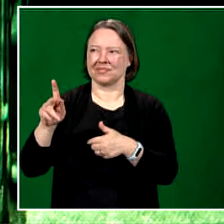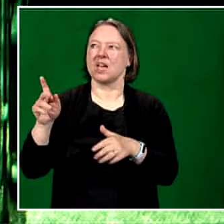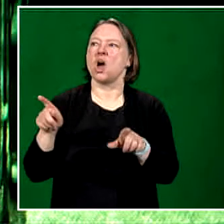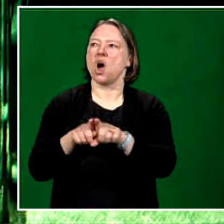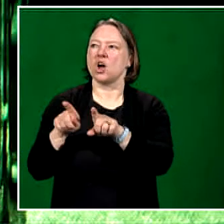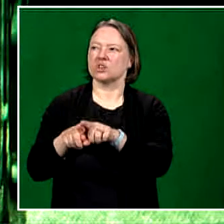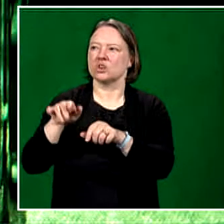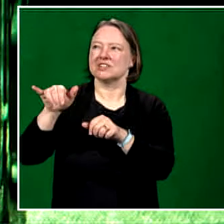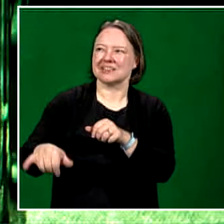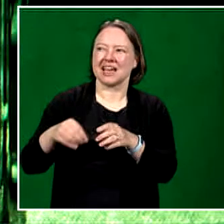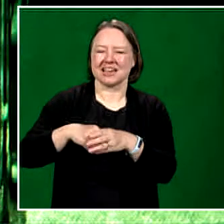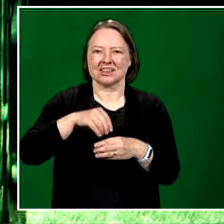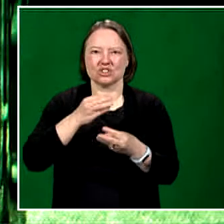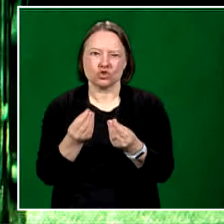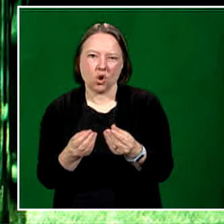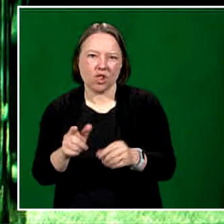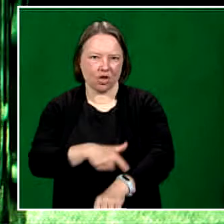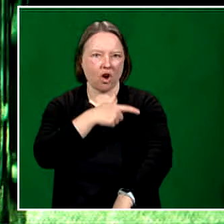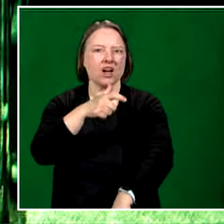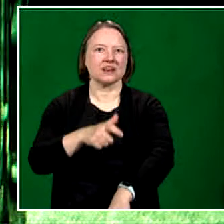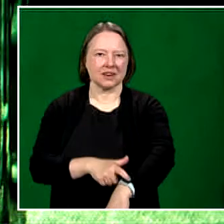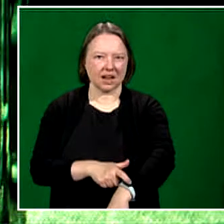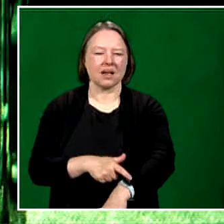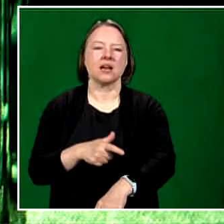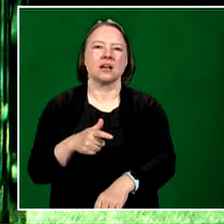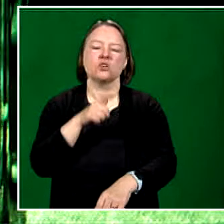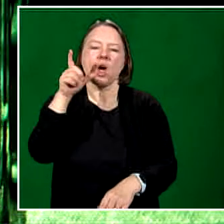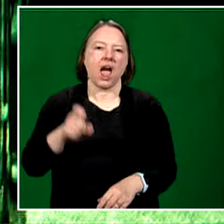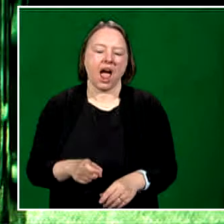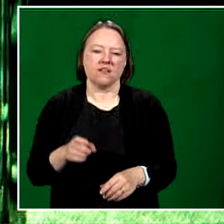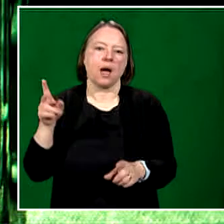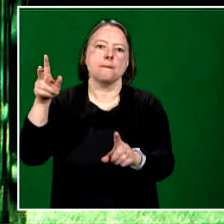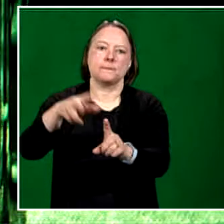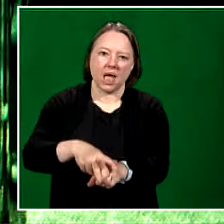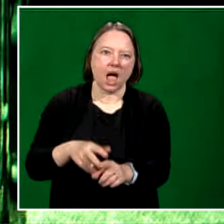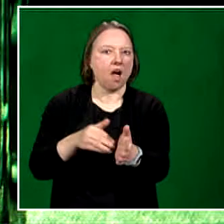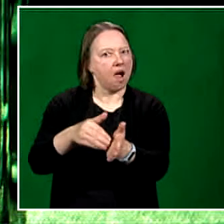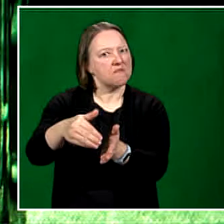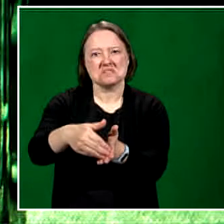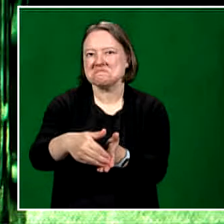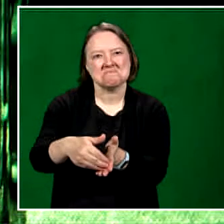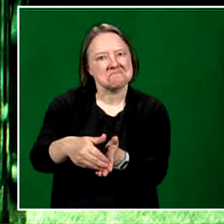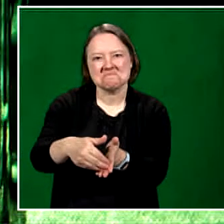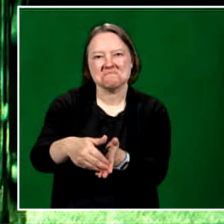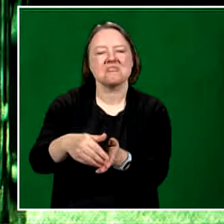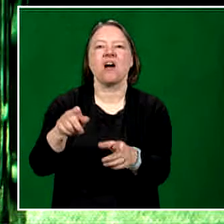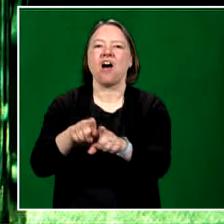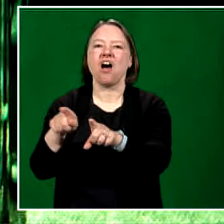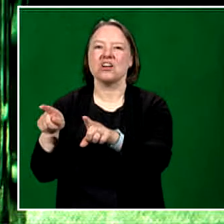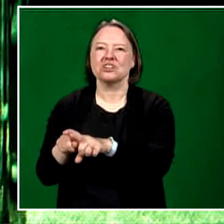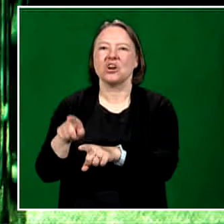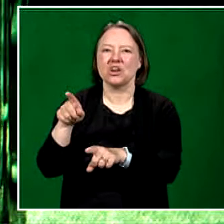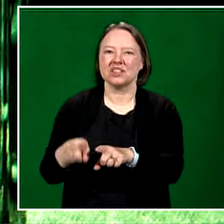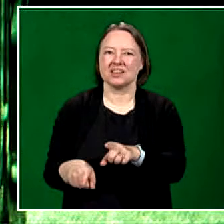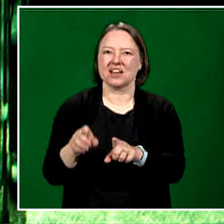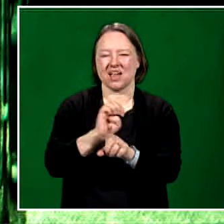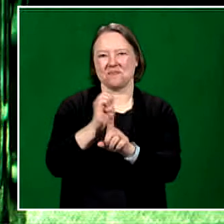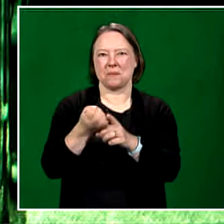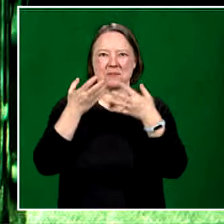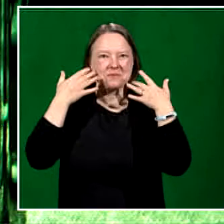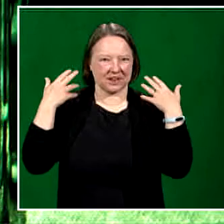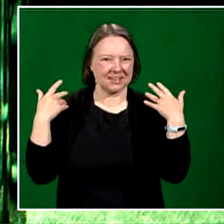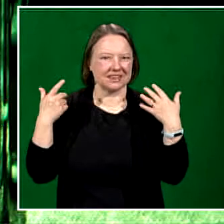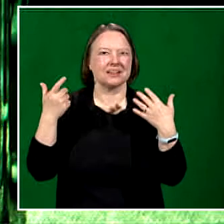stay longer in soil, meaning you don't need to apply them frequently. And they are also environmentally friendly since